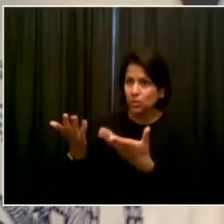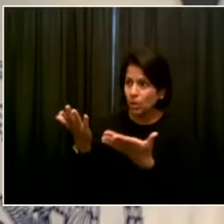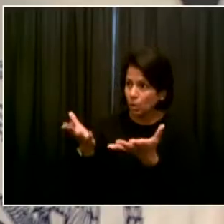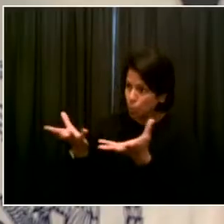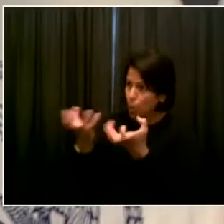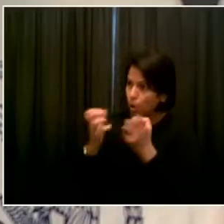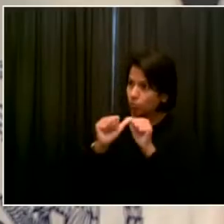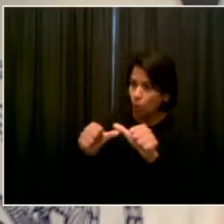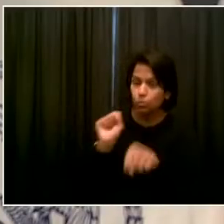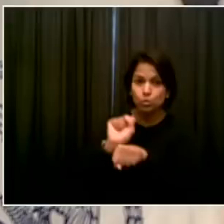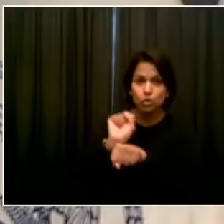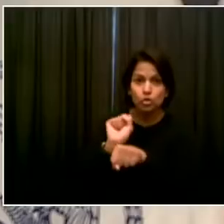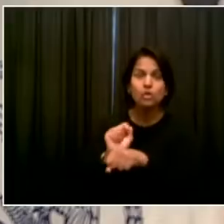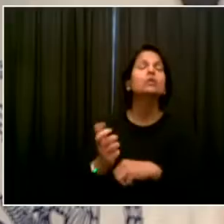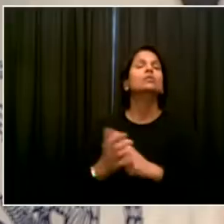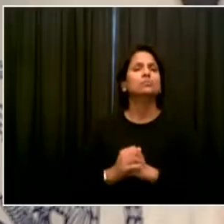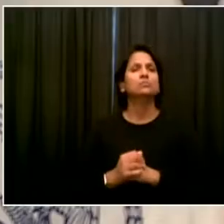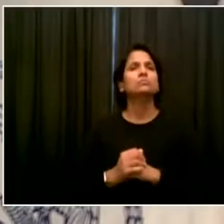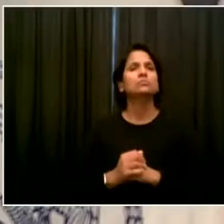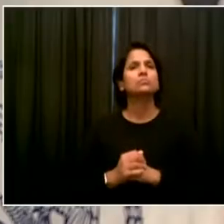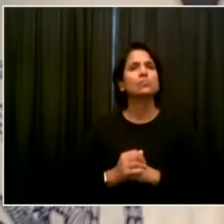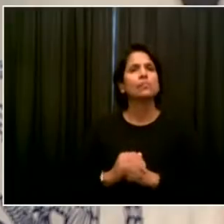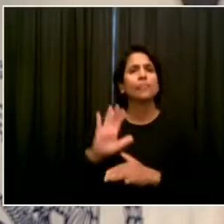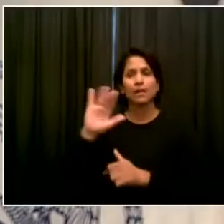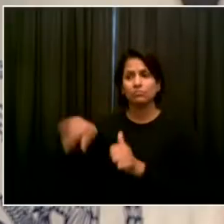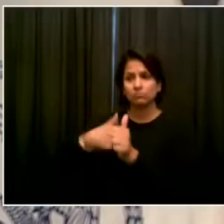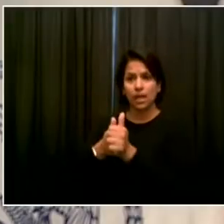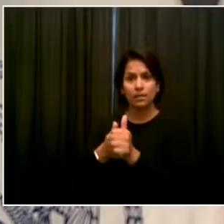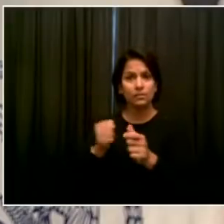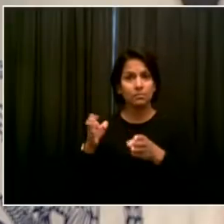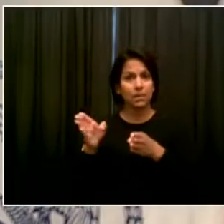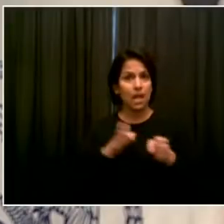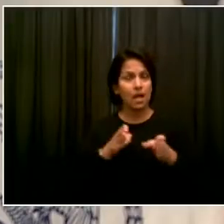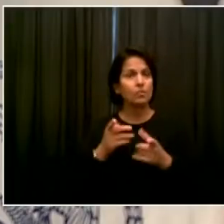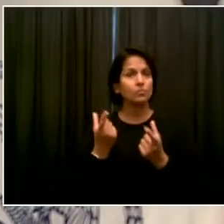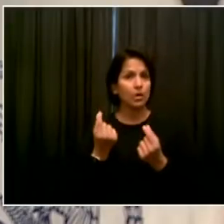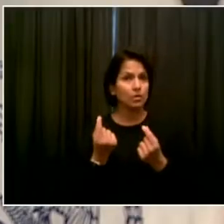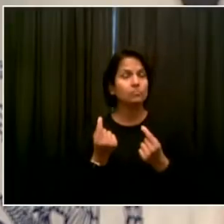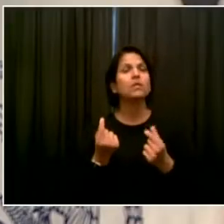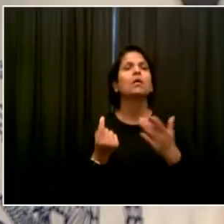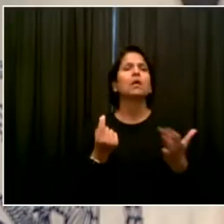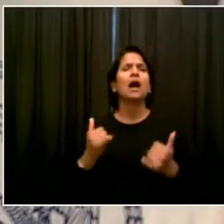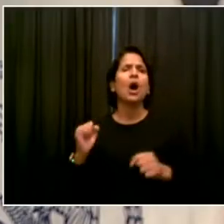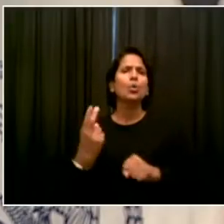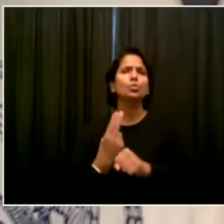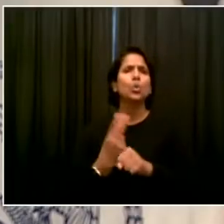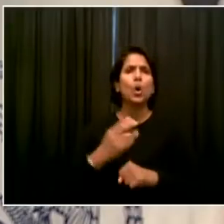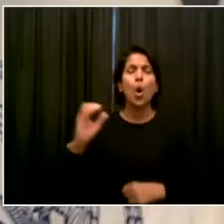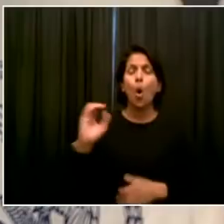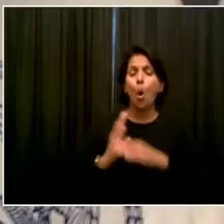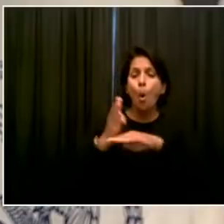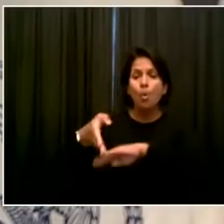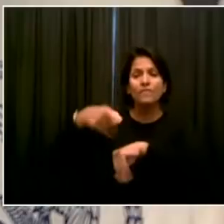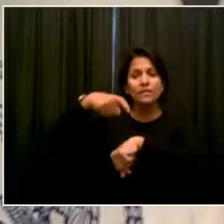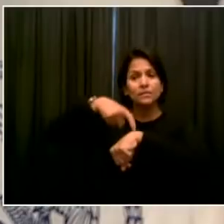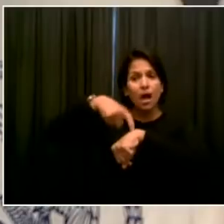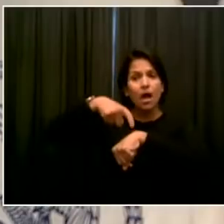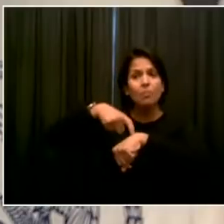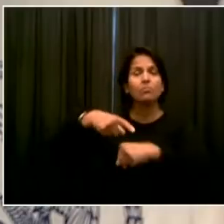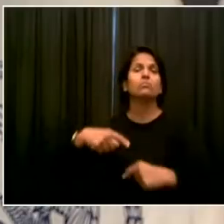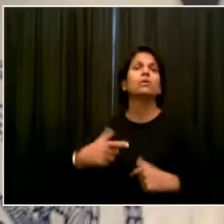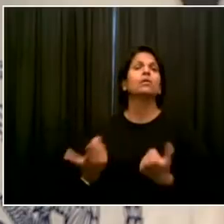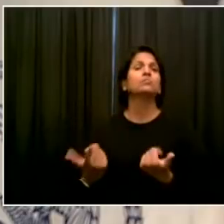with the different agency leaders. Obviously, we'll use overtime when we need to use overtime. We'll do redeployments when we need to do